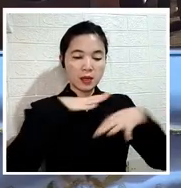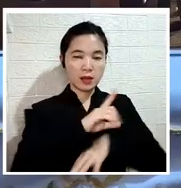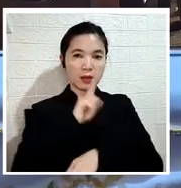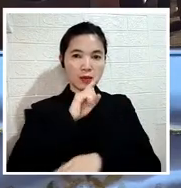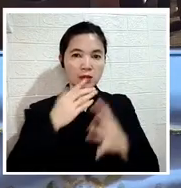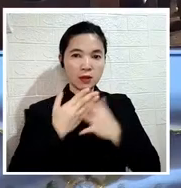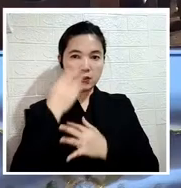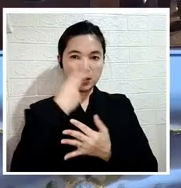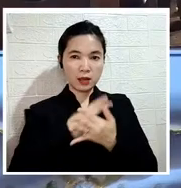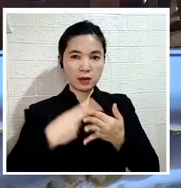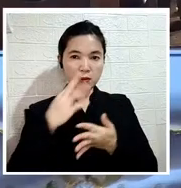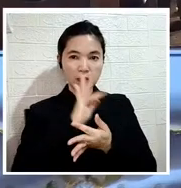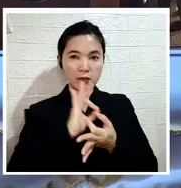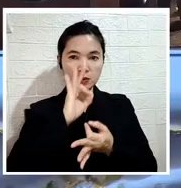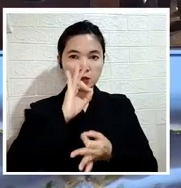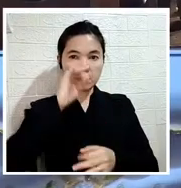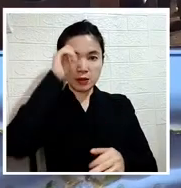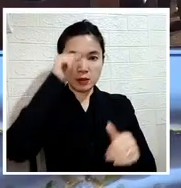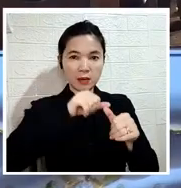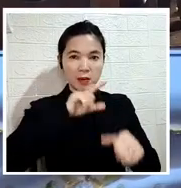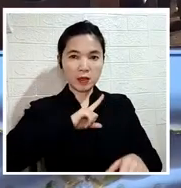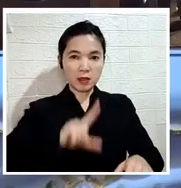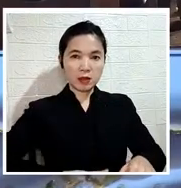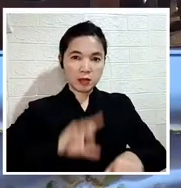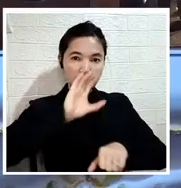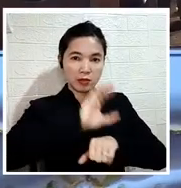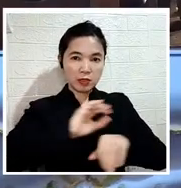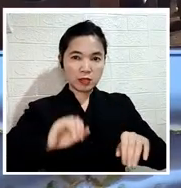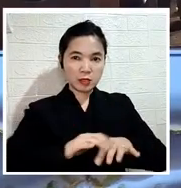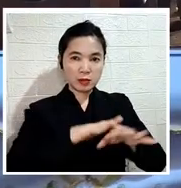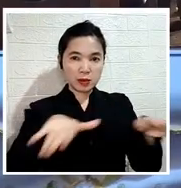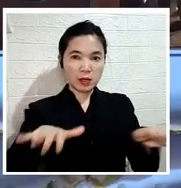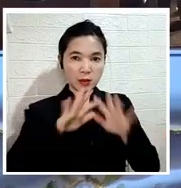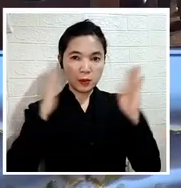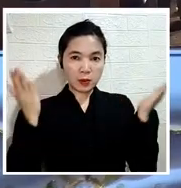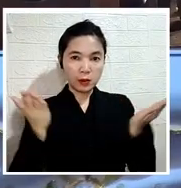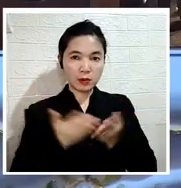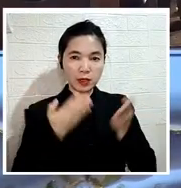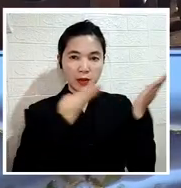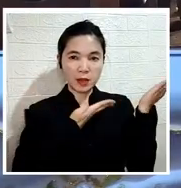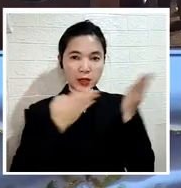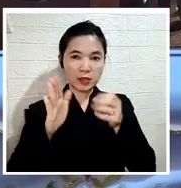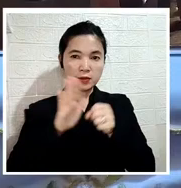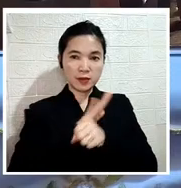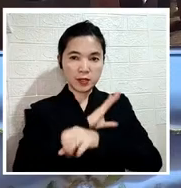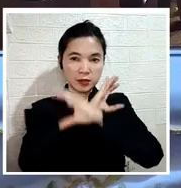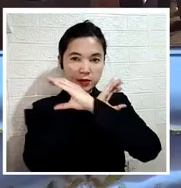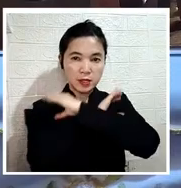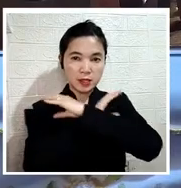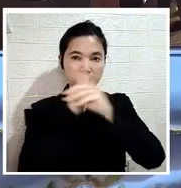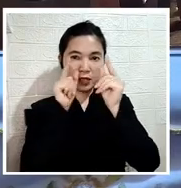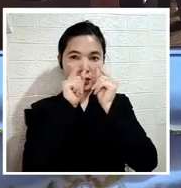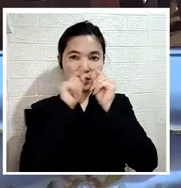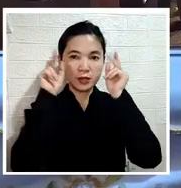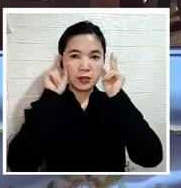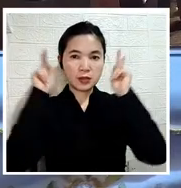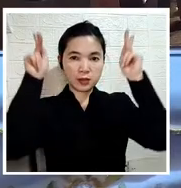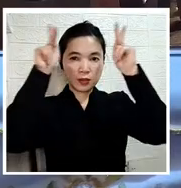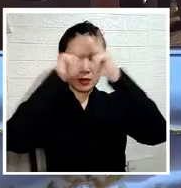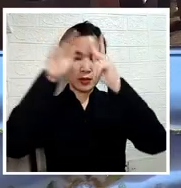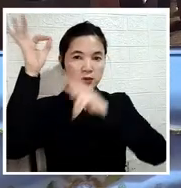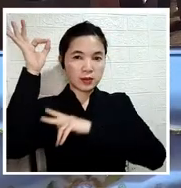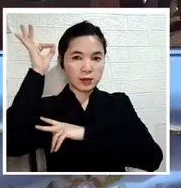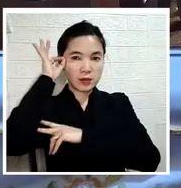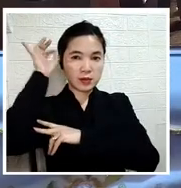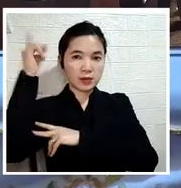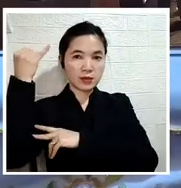Holy Spirit. Remember, Lord, your church spread throughout the world, and bring her to the fullness of charity. Together, Francis, our